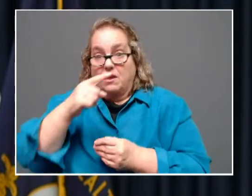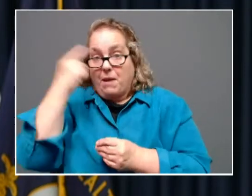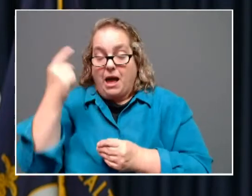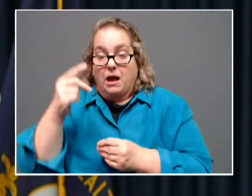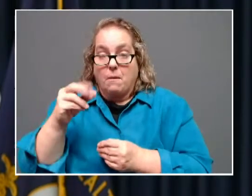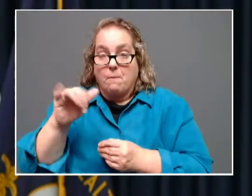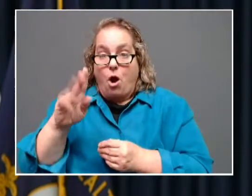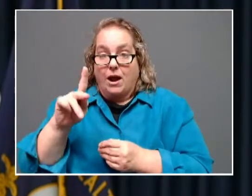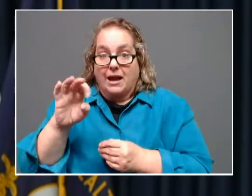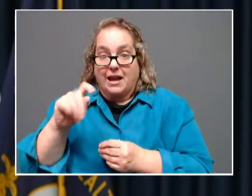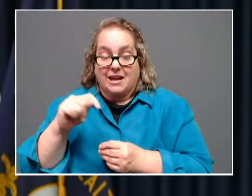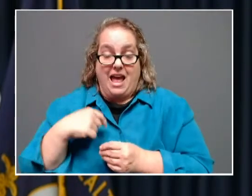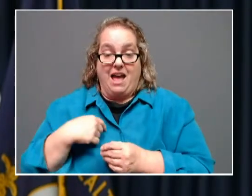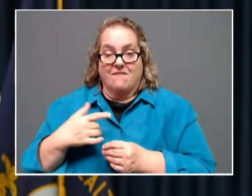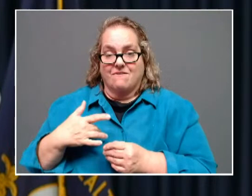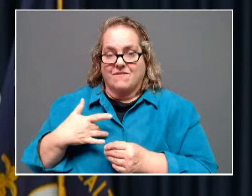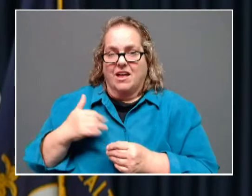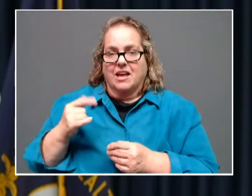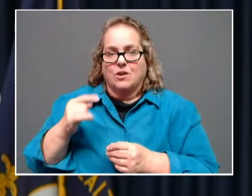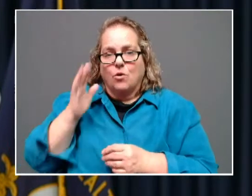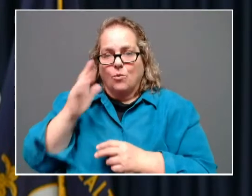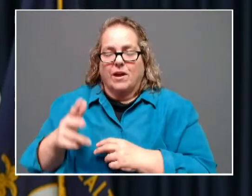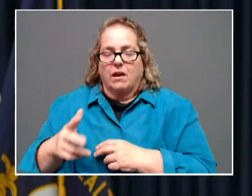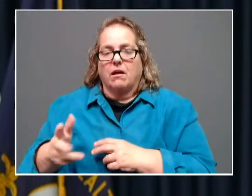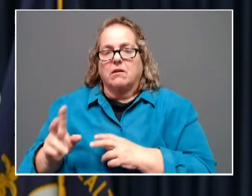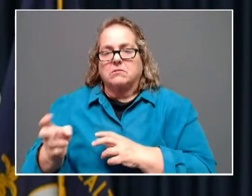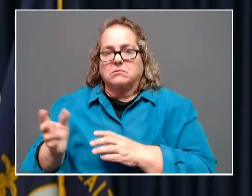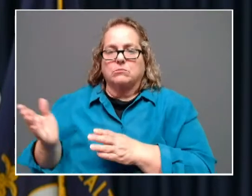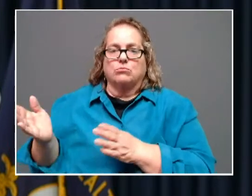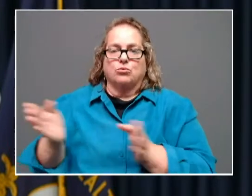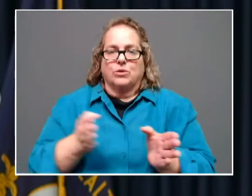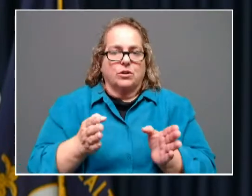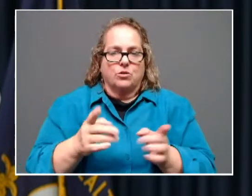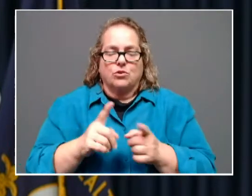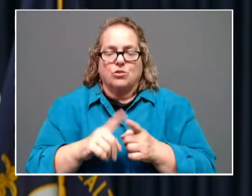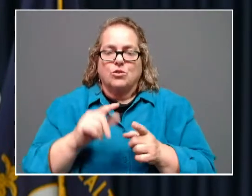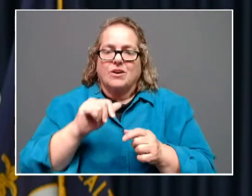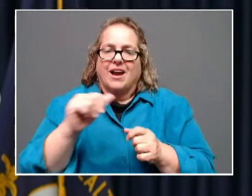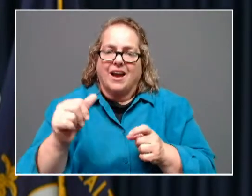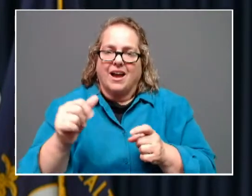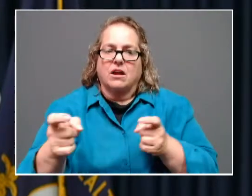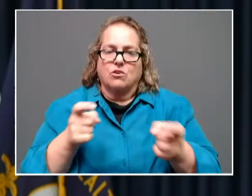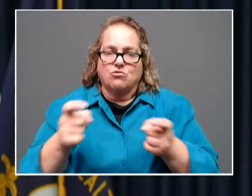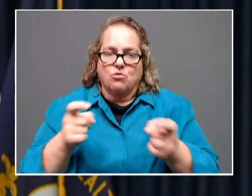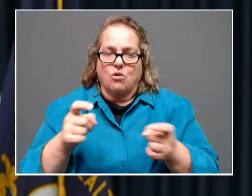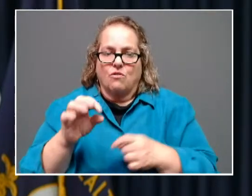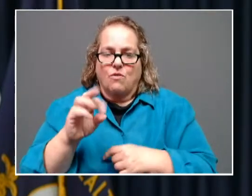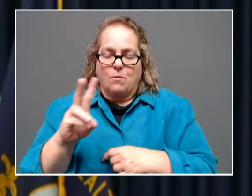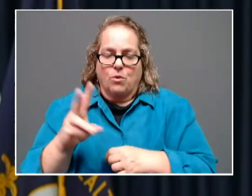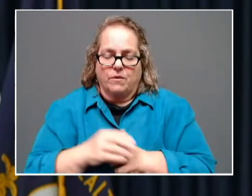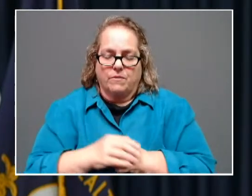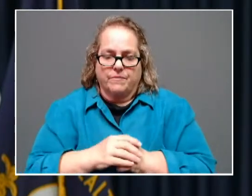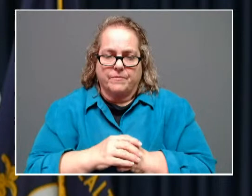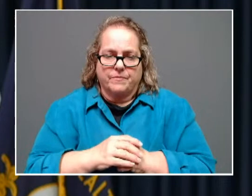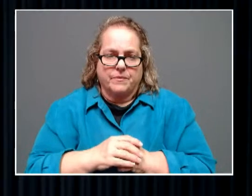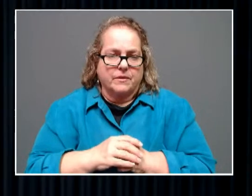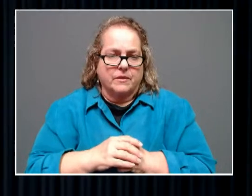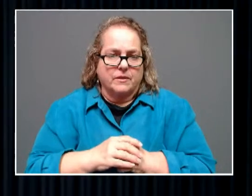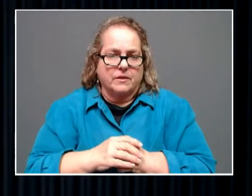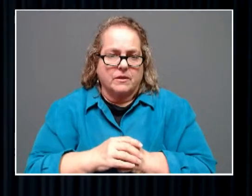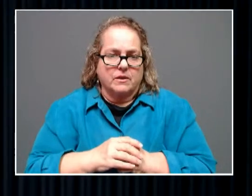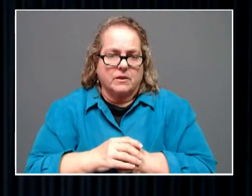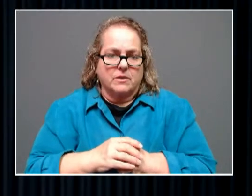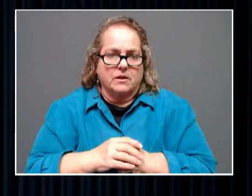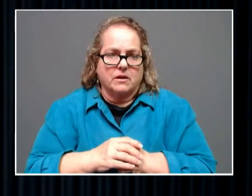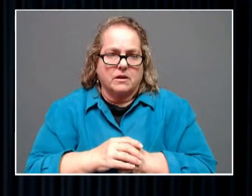exact opposite by bringing this into a regulated framework. A follow-up? Sure. Could Jason Demas perhaps be on We